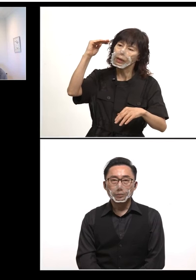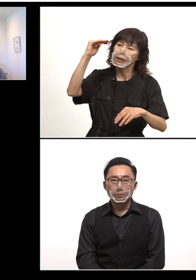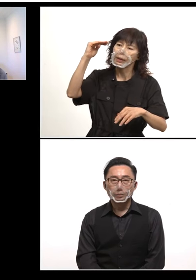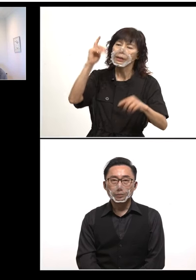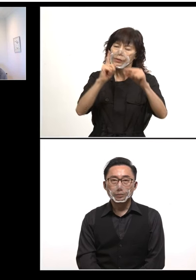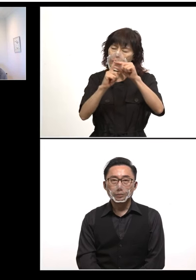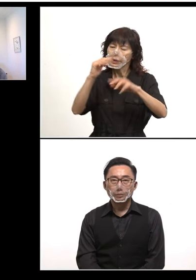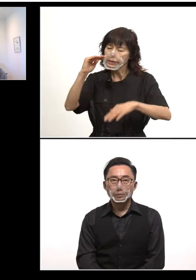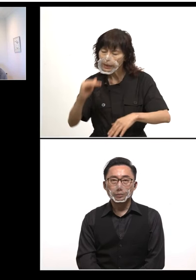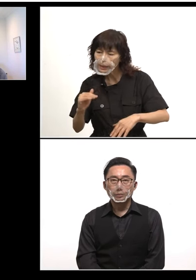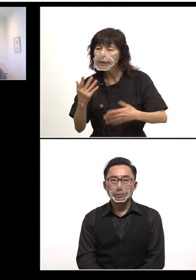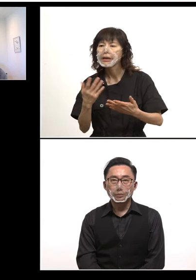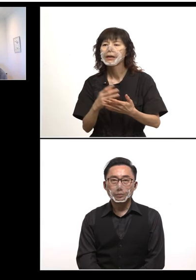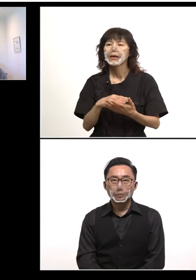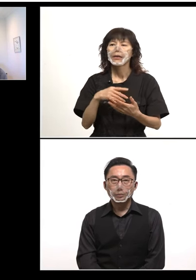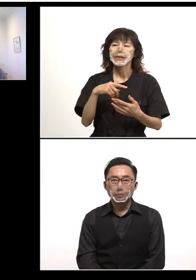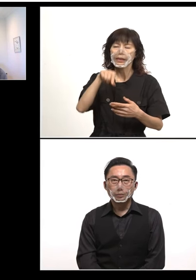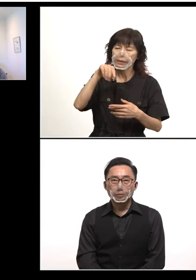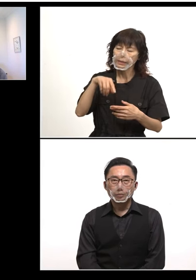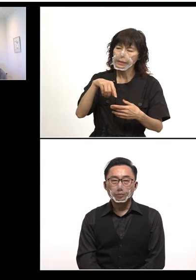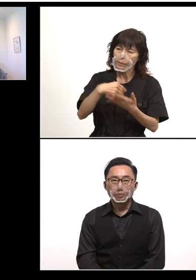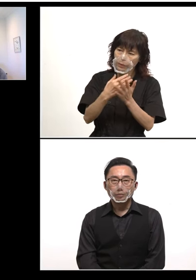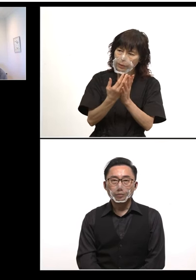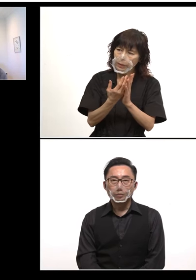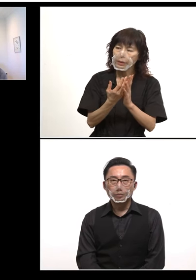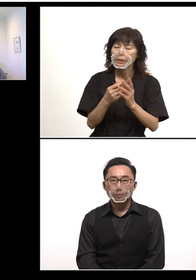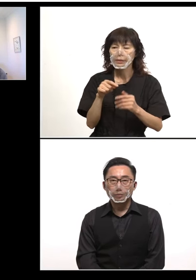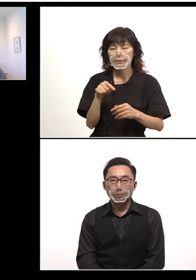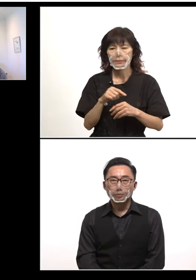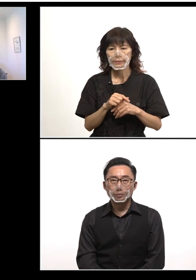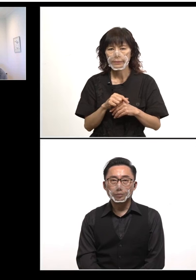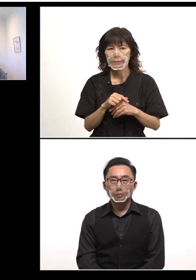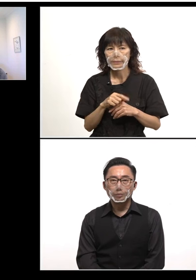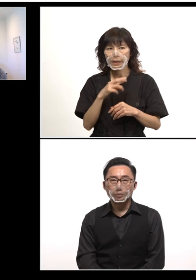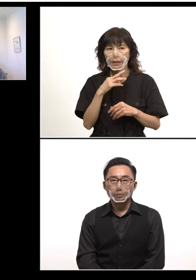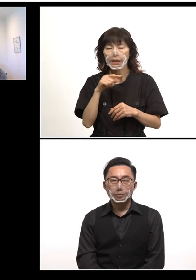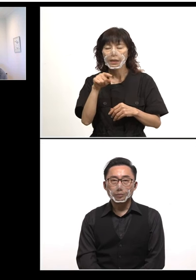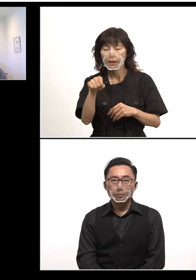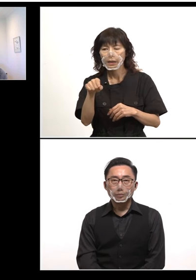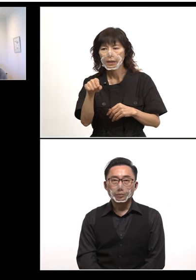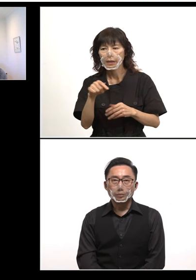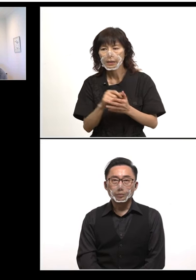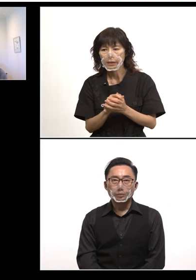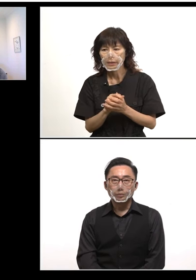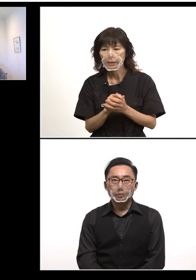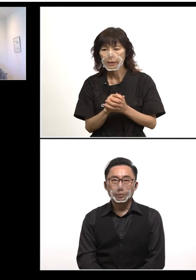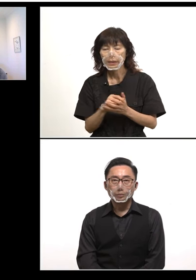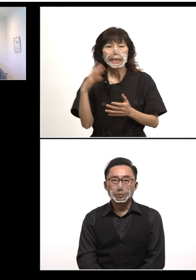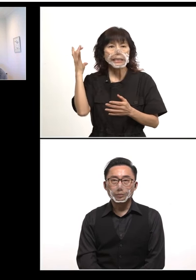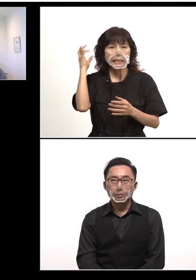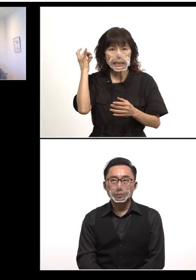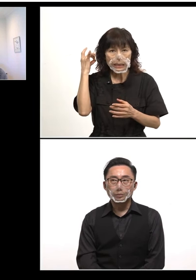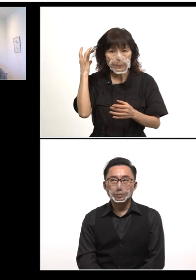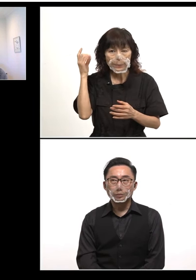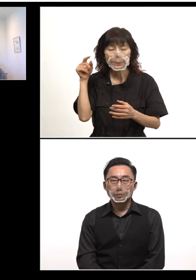right? Normally you don't do those kinds of chord progression. And when you mentioned sound in a different way, what is the main idea that you